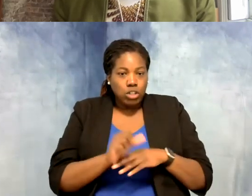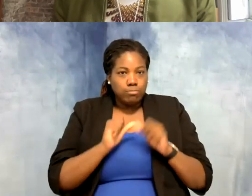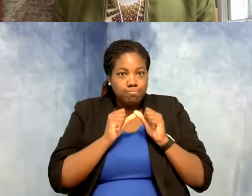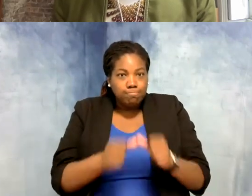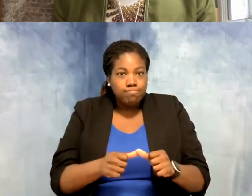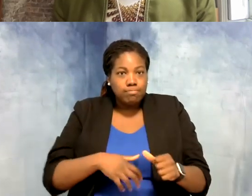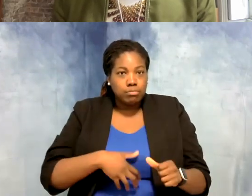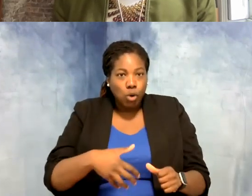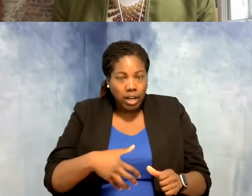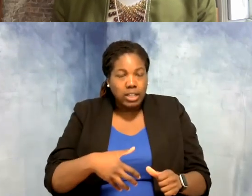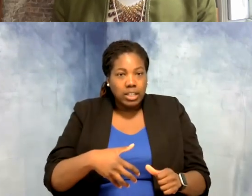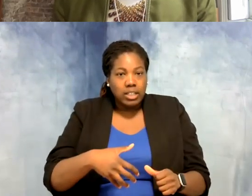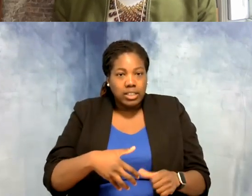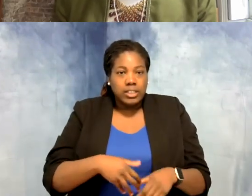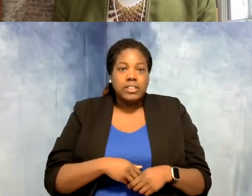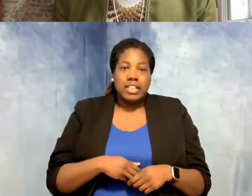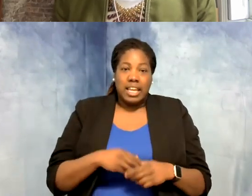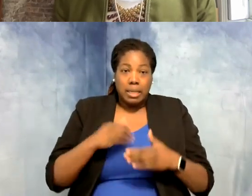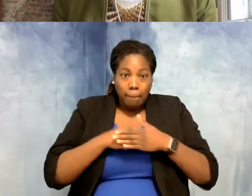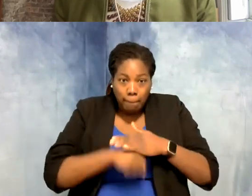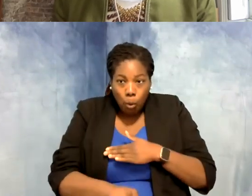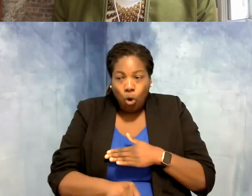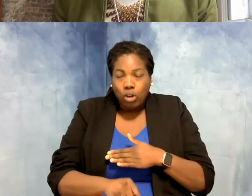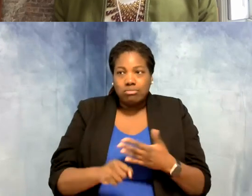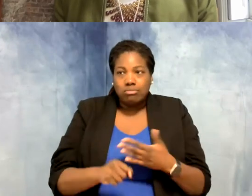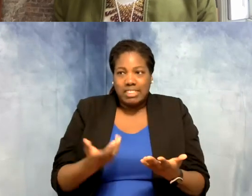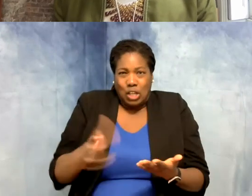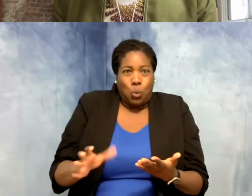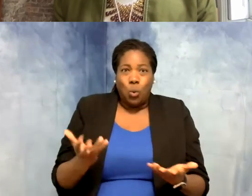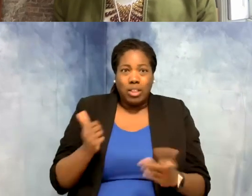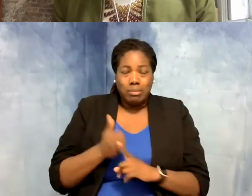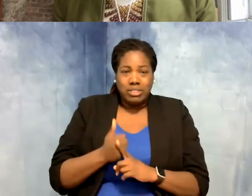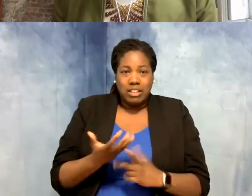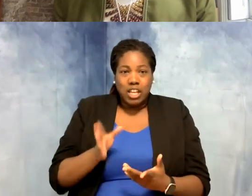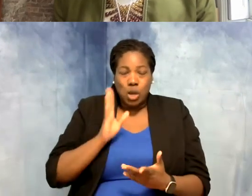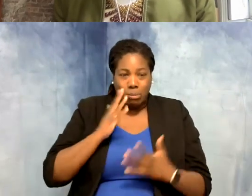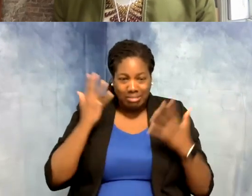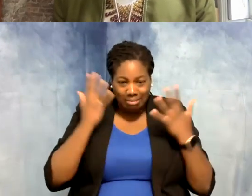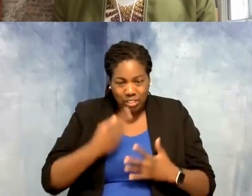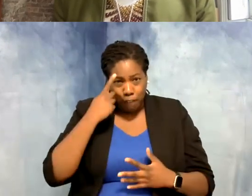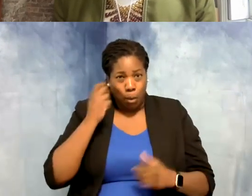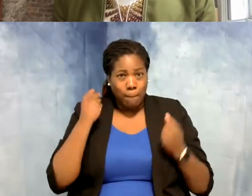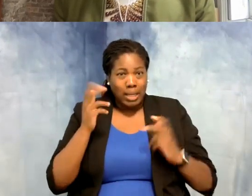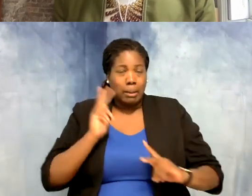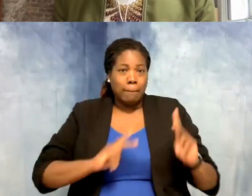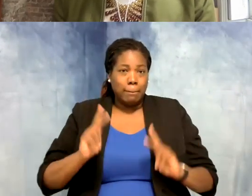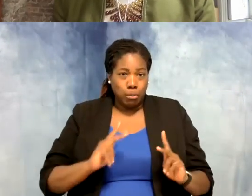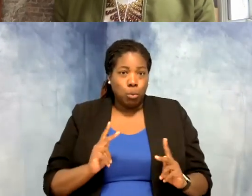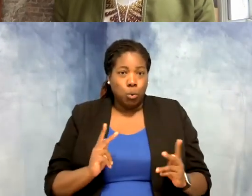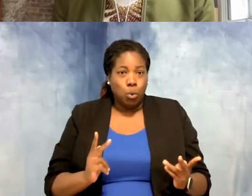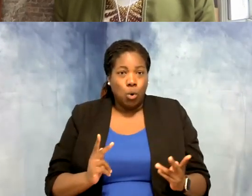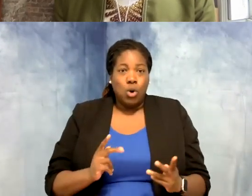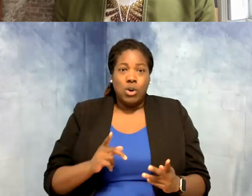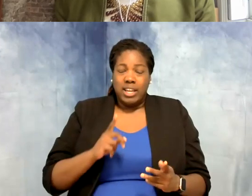will and carry their pregnancies to term and give birth against their will. This will be devastating for people, especially people who are